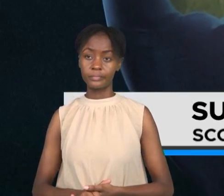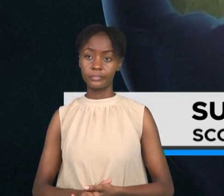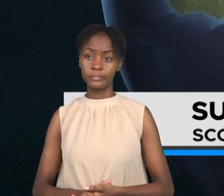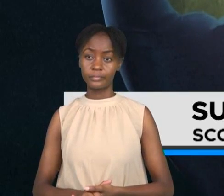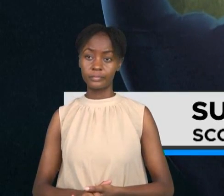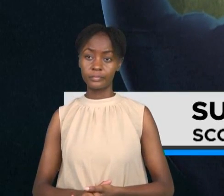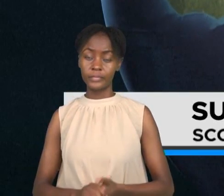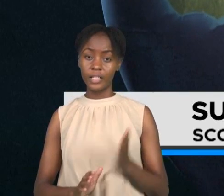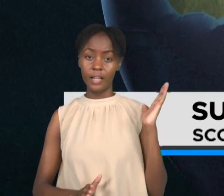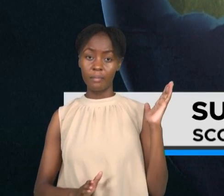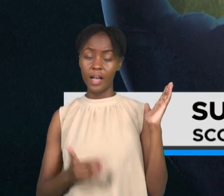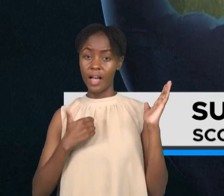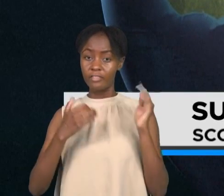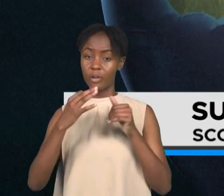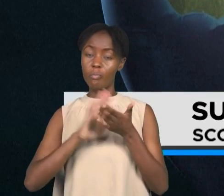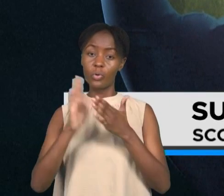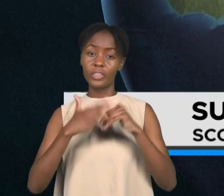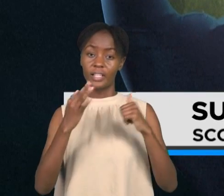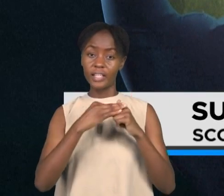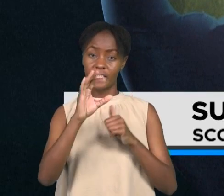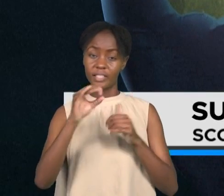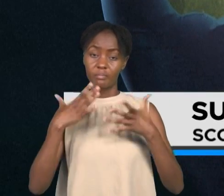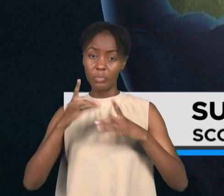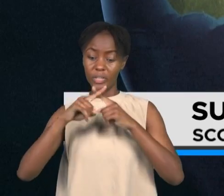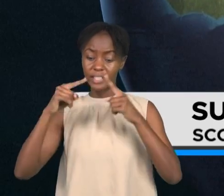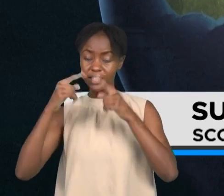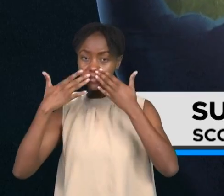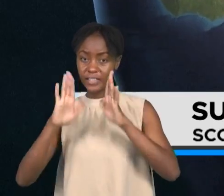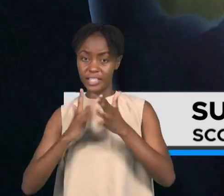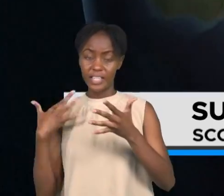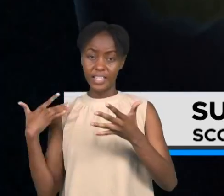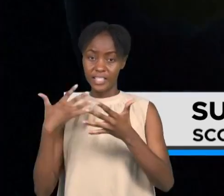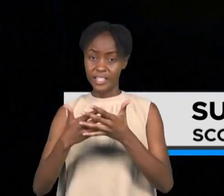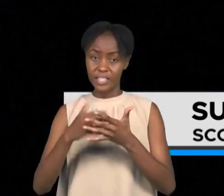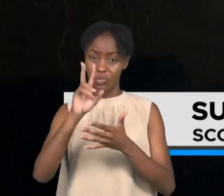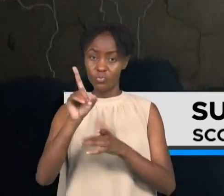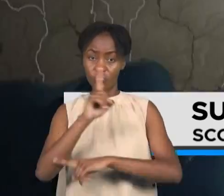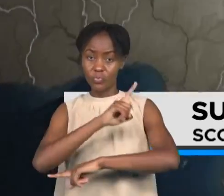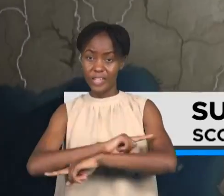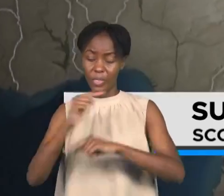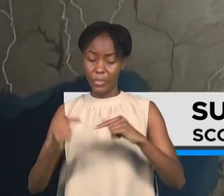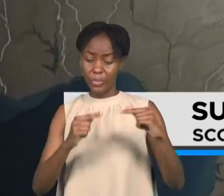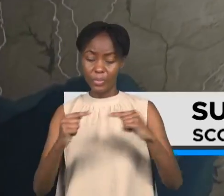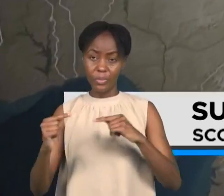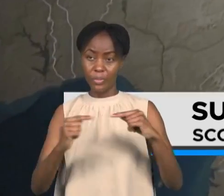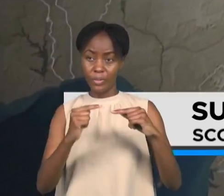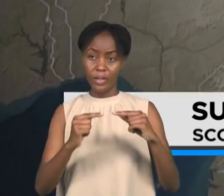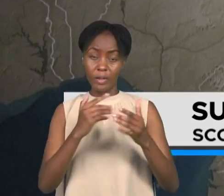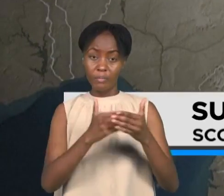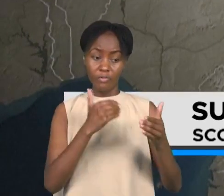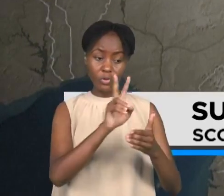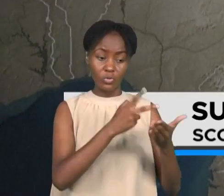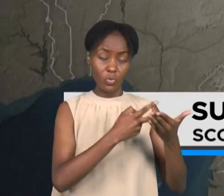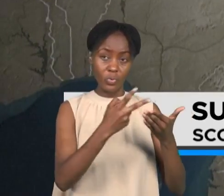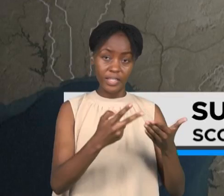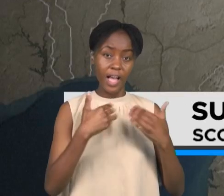More than 80 people have been killed in 2 days of ongoing clashes in Sudan's restive Darfur, just over 2 weeks since a long-running peacekeeping mission